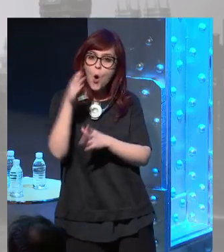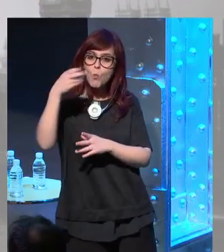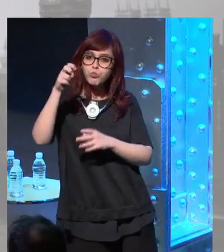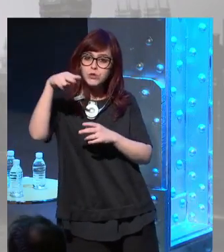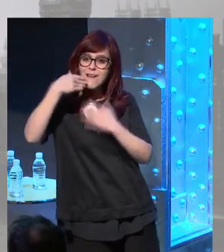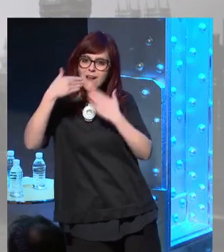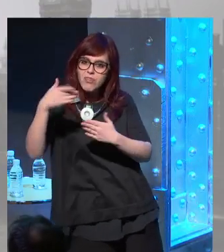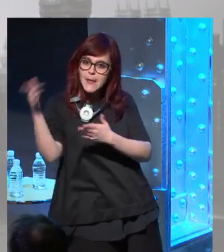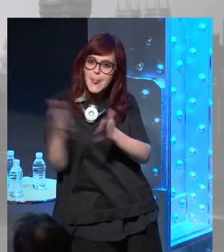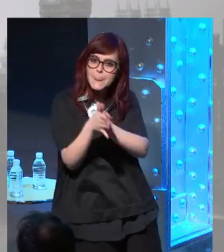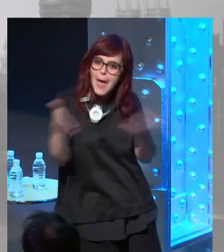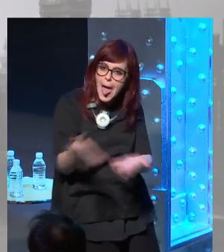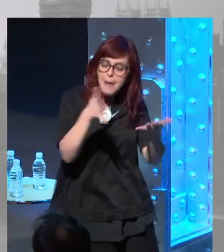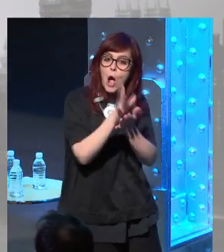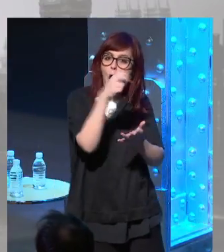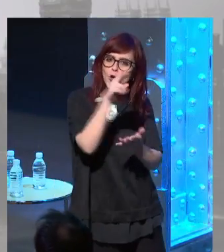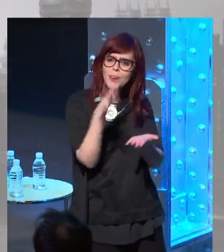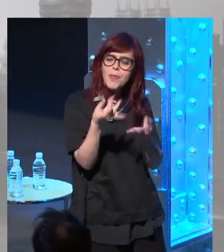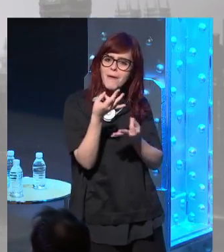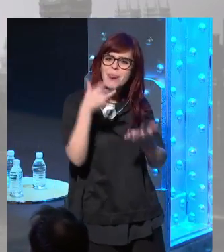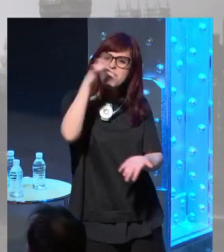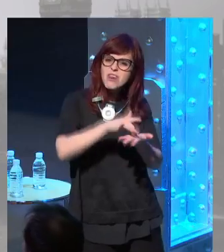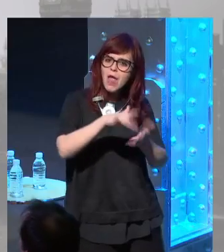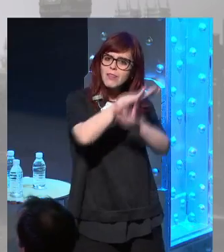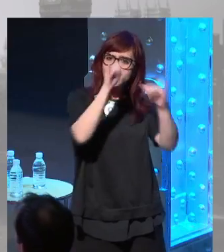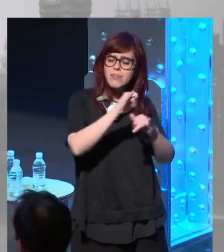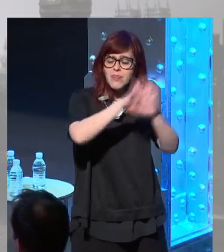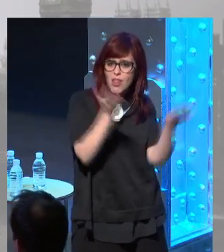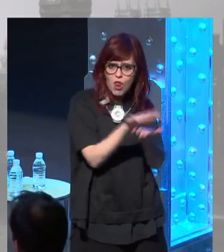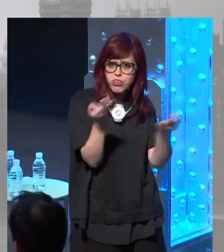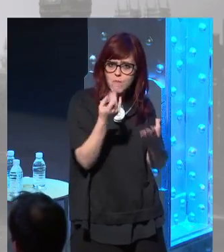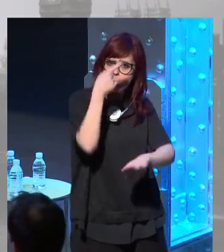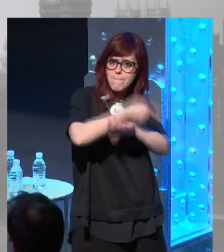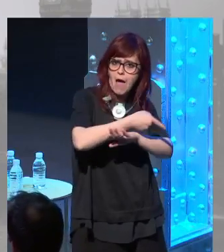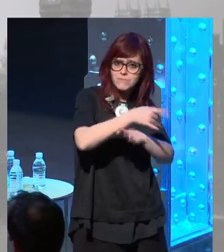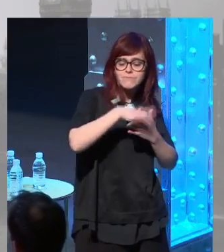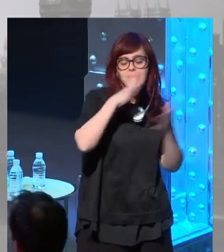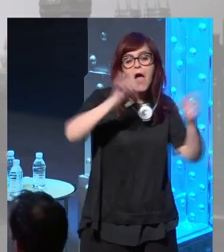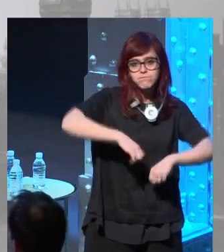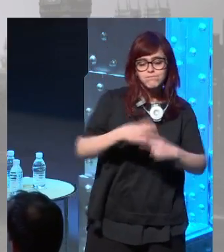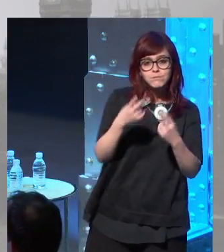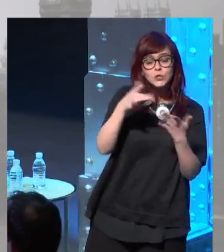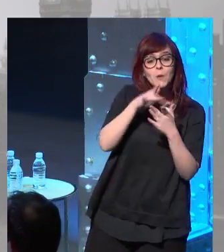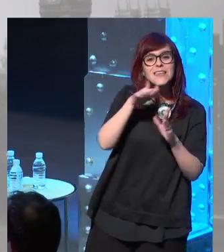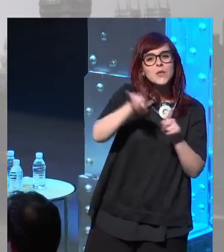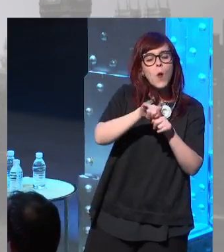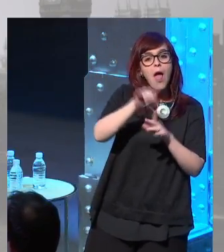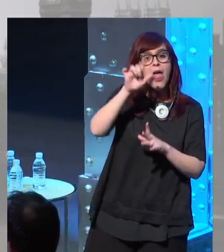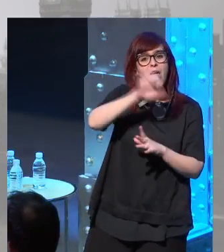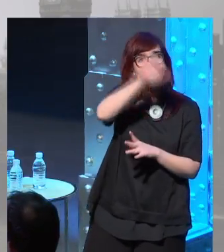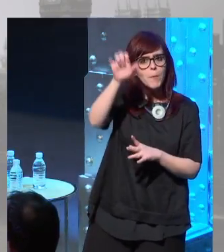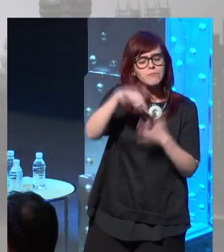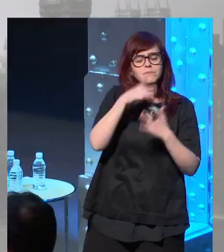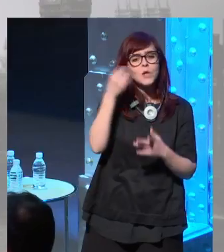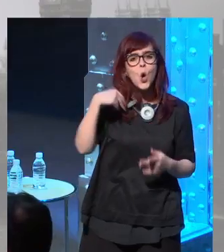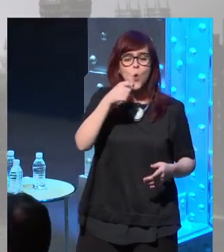European governments, embracing these new measures of progress. I think in Europe it's actually the UK government that, at least in